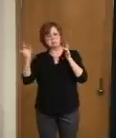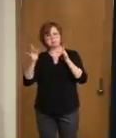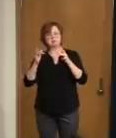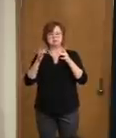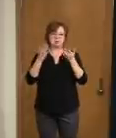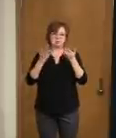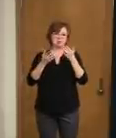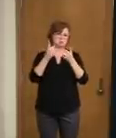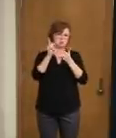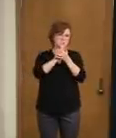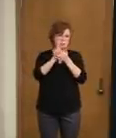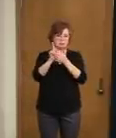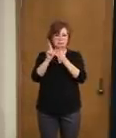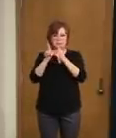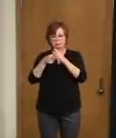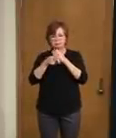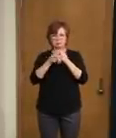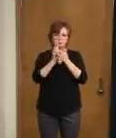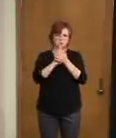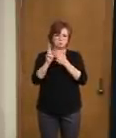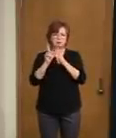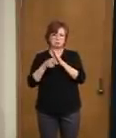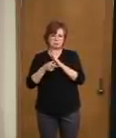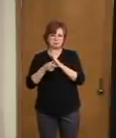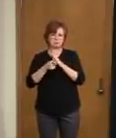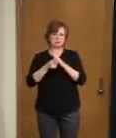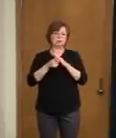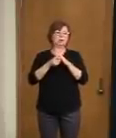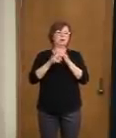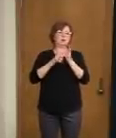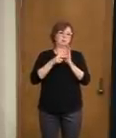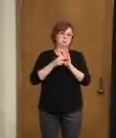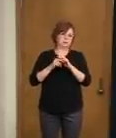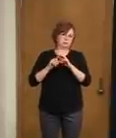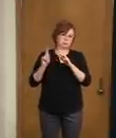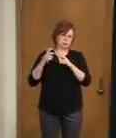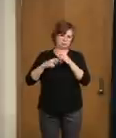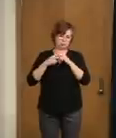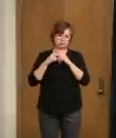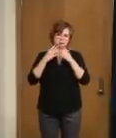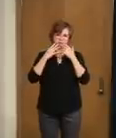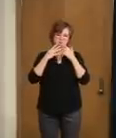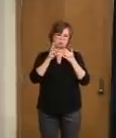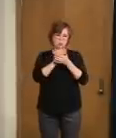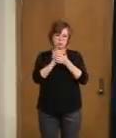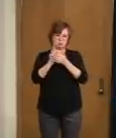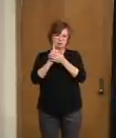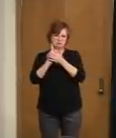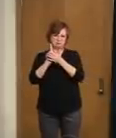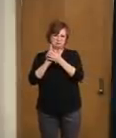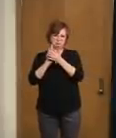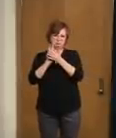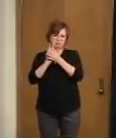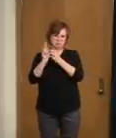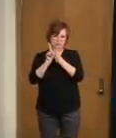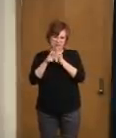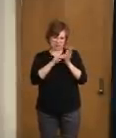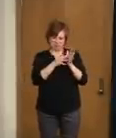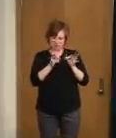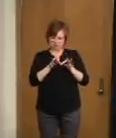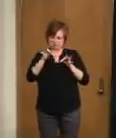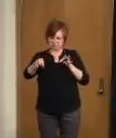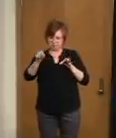holidays, our colleagues in the healthcare system have been working flat out throughout November, December, and again, the trends are